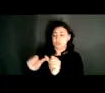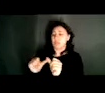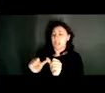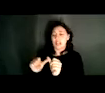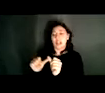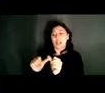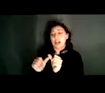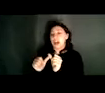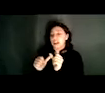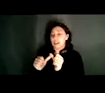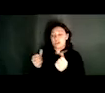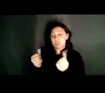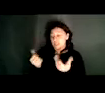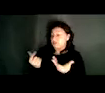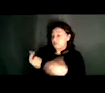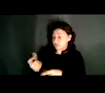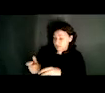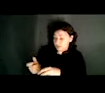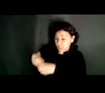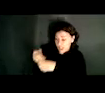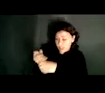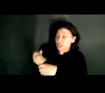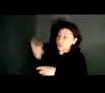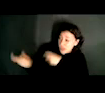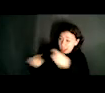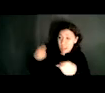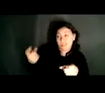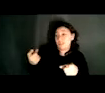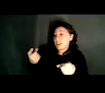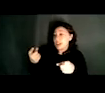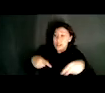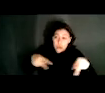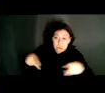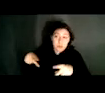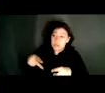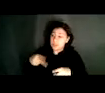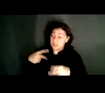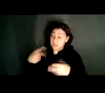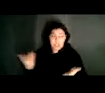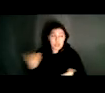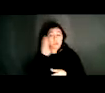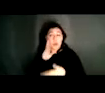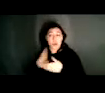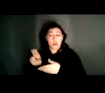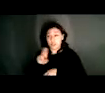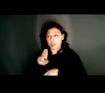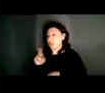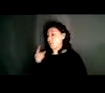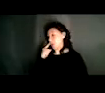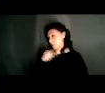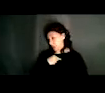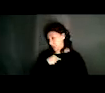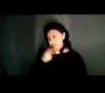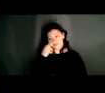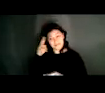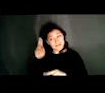and teaching and educating at Brown. One of the most fun parts of my job is honoring deserving